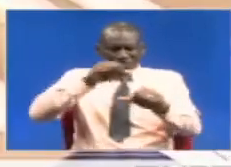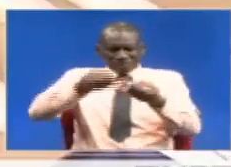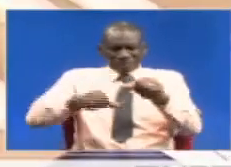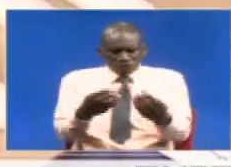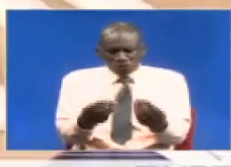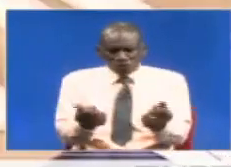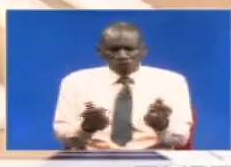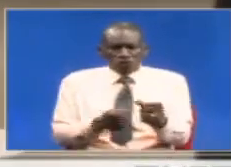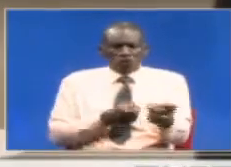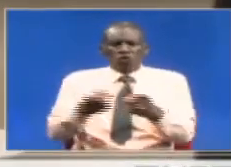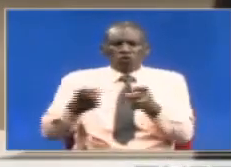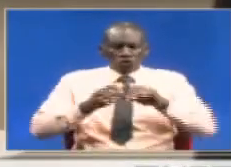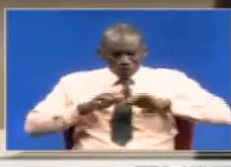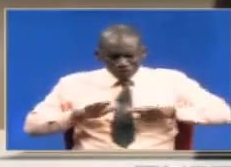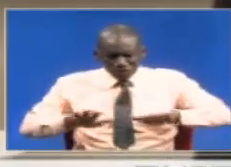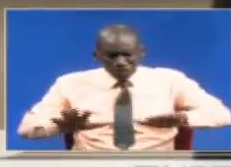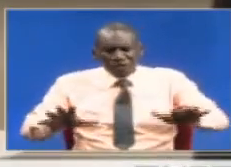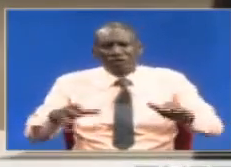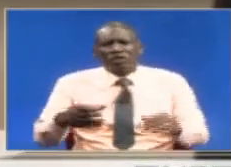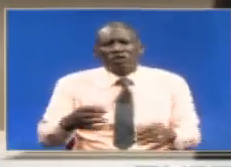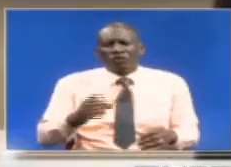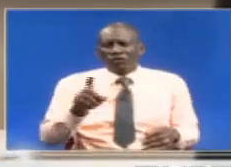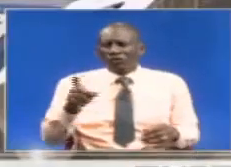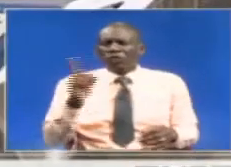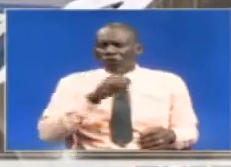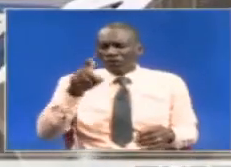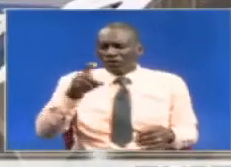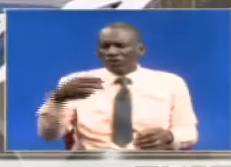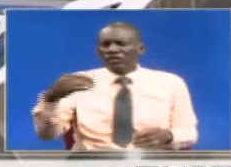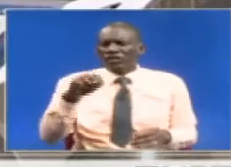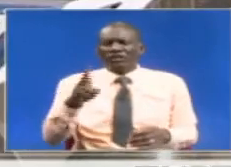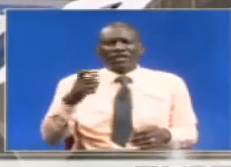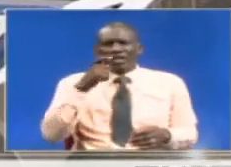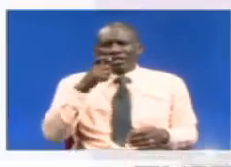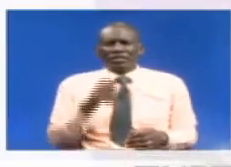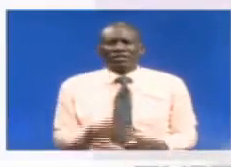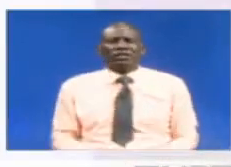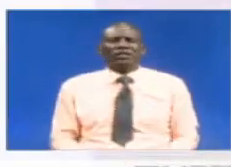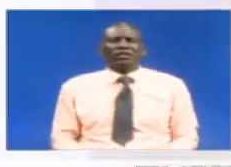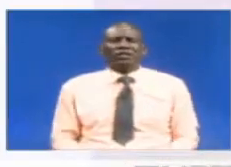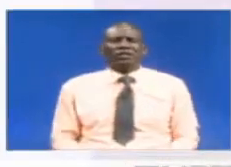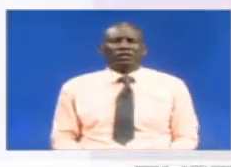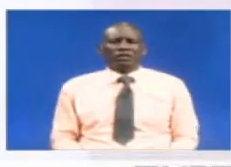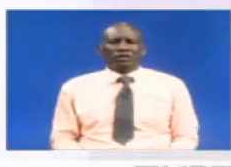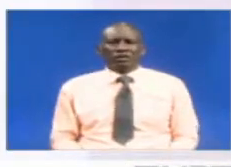control the spread of the deadly virus. Kevin Mutai, NTV, Mombasa.